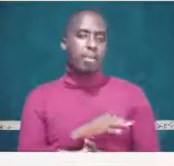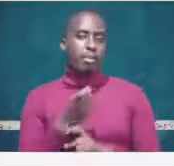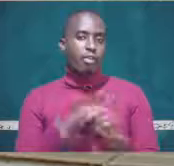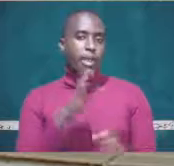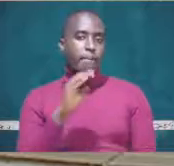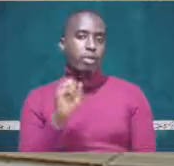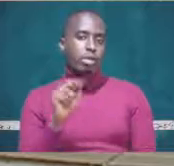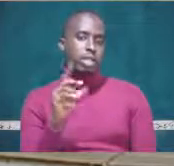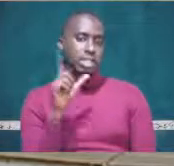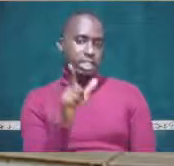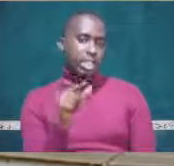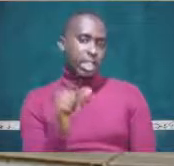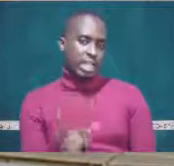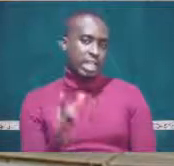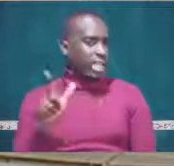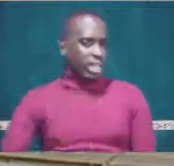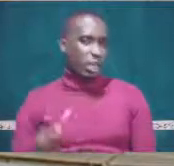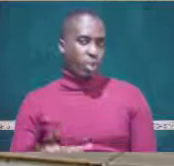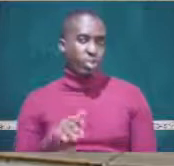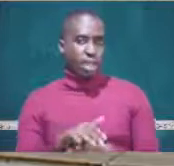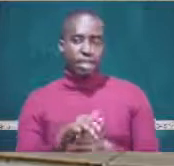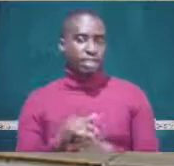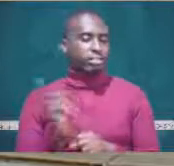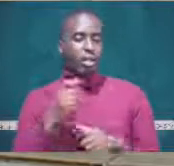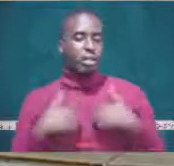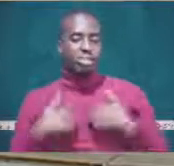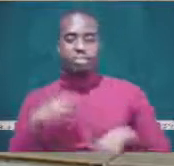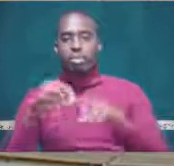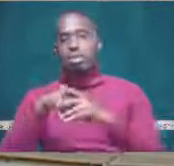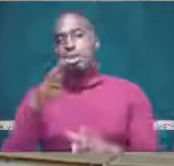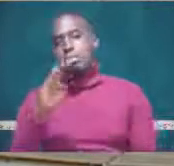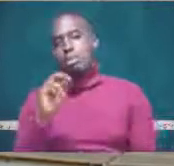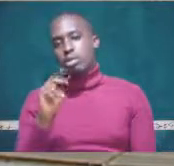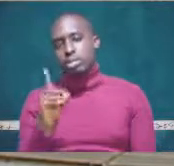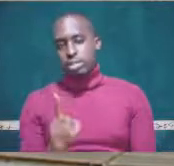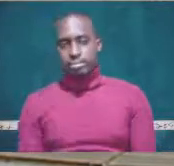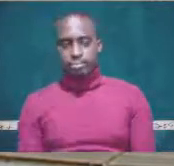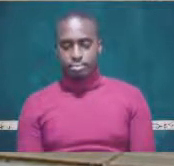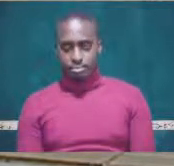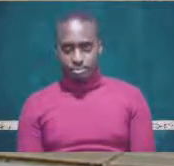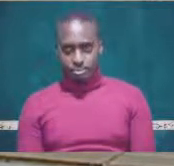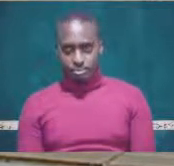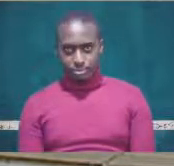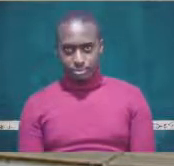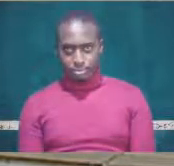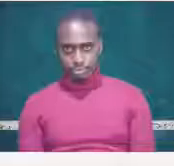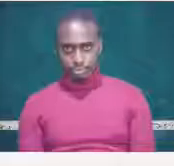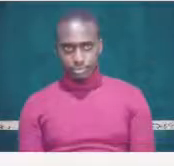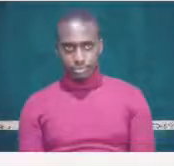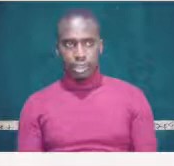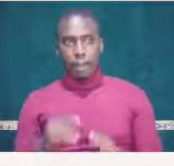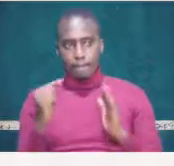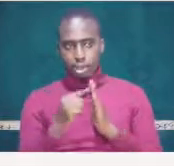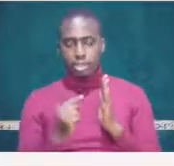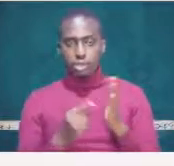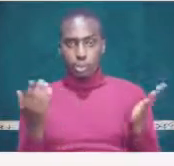is low, they will be discouraged to invest in bonds. That is what we call the liquidity trap. The point where